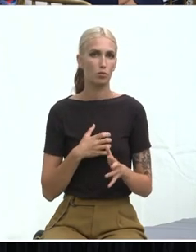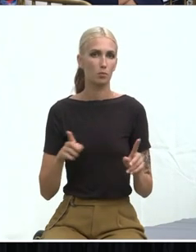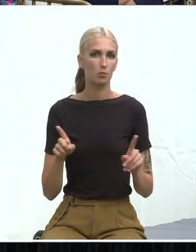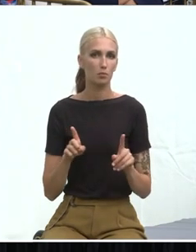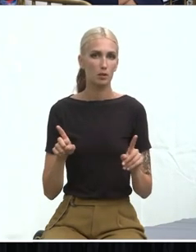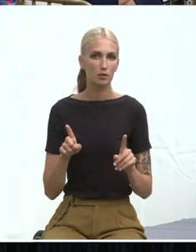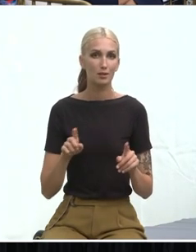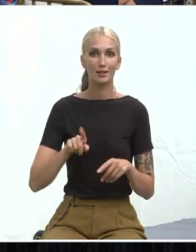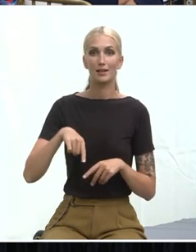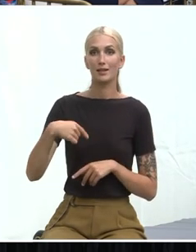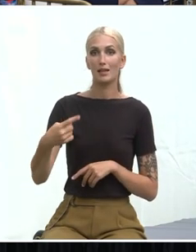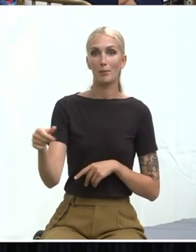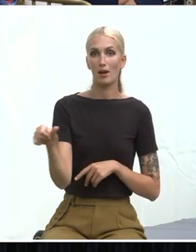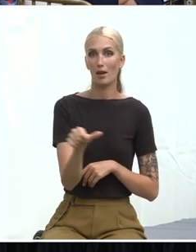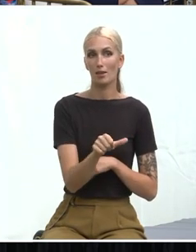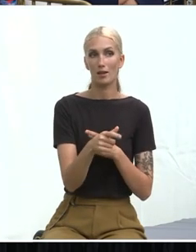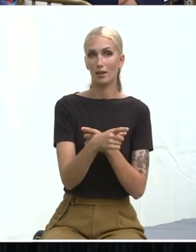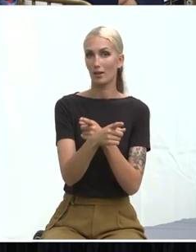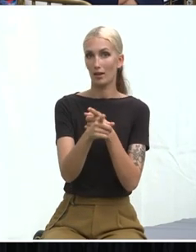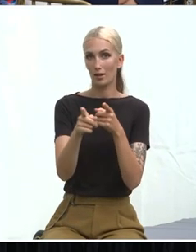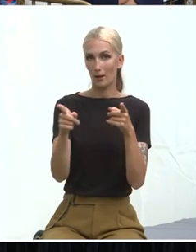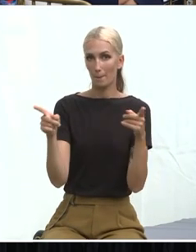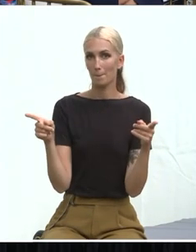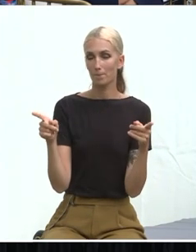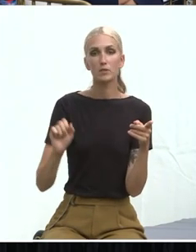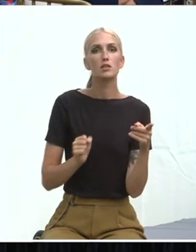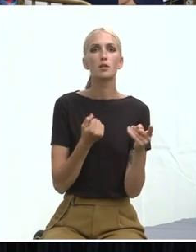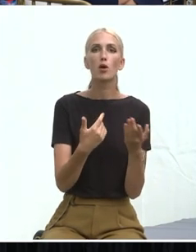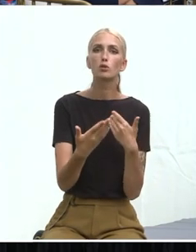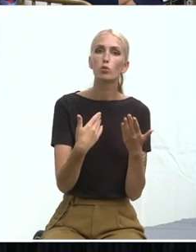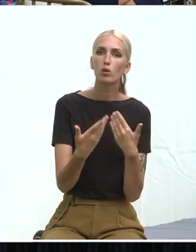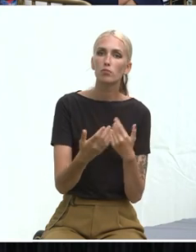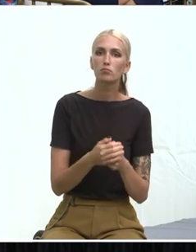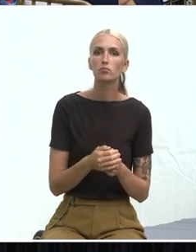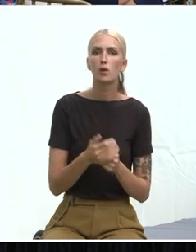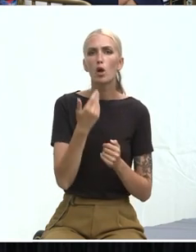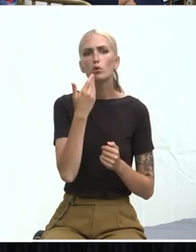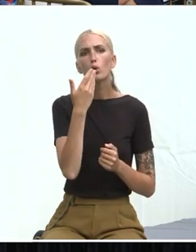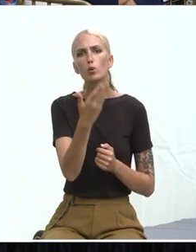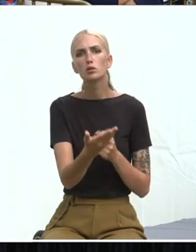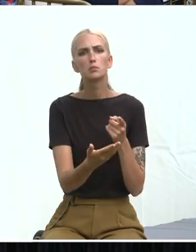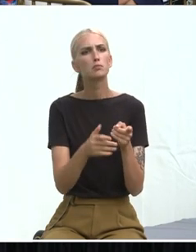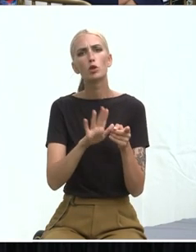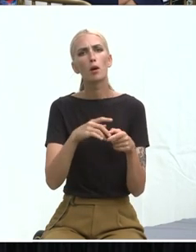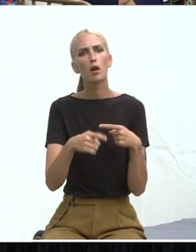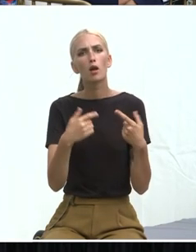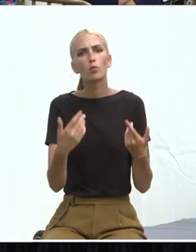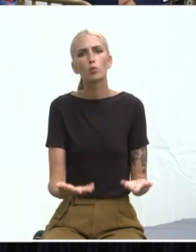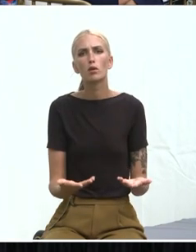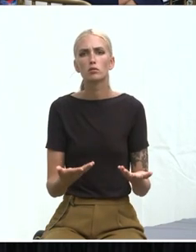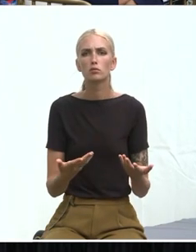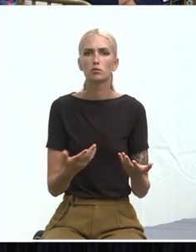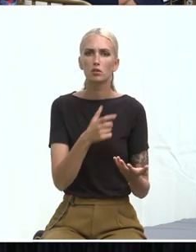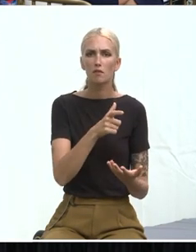in the next week, why not, talk to a friend, ask him how do you do, and he